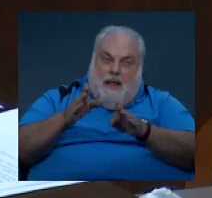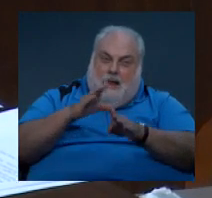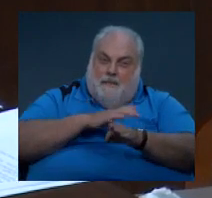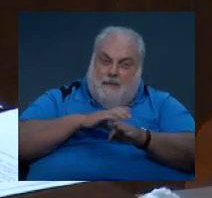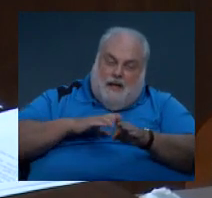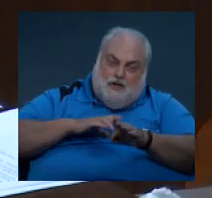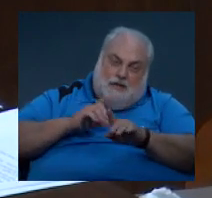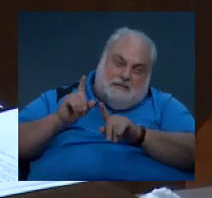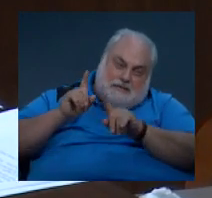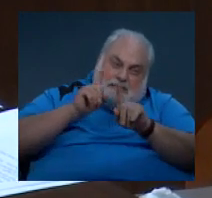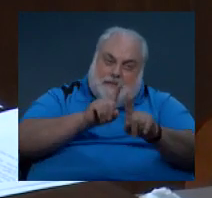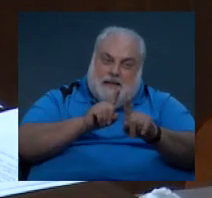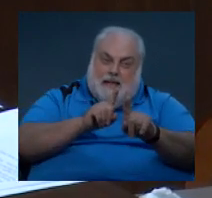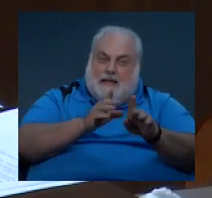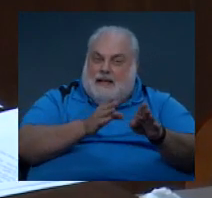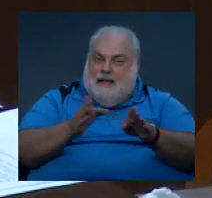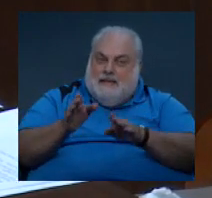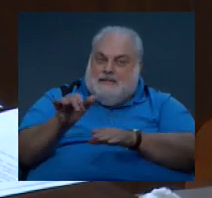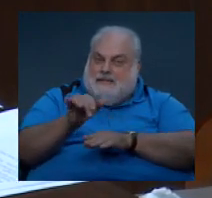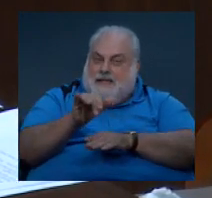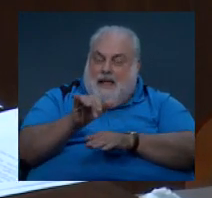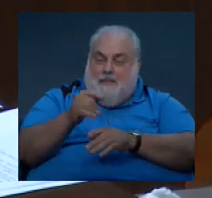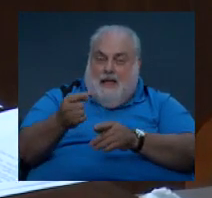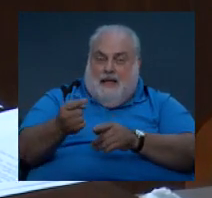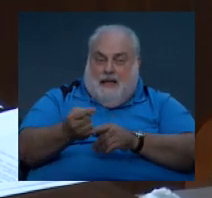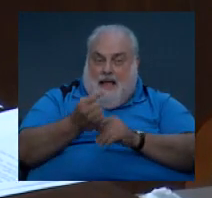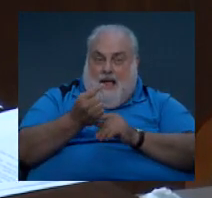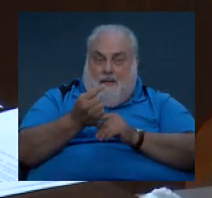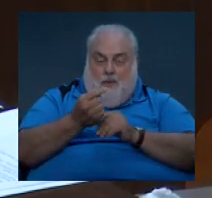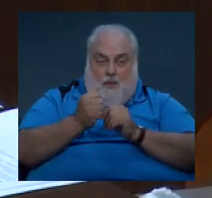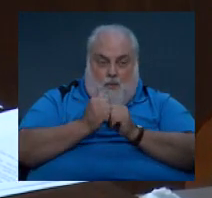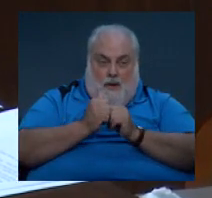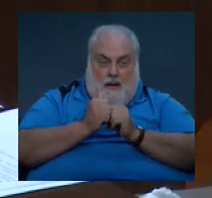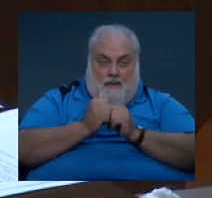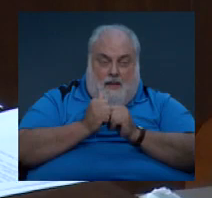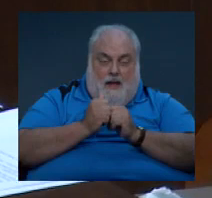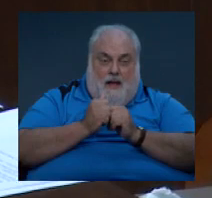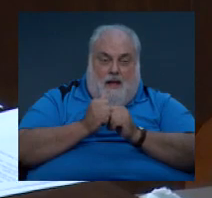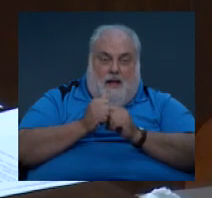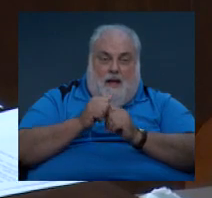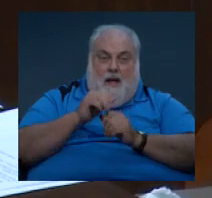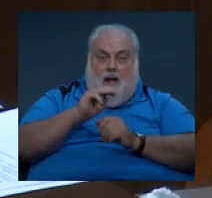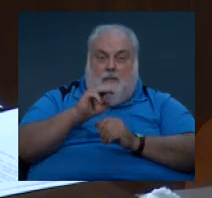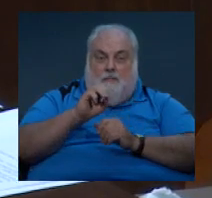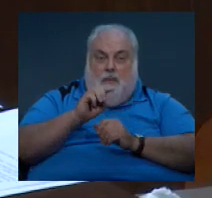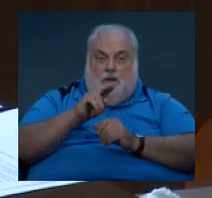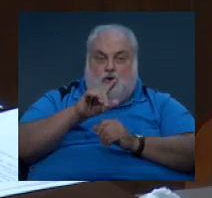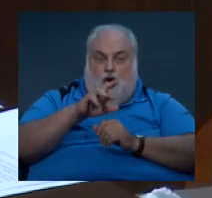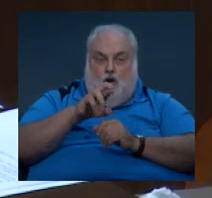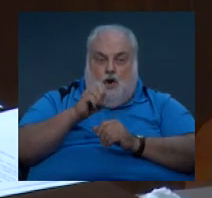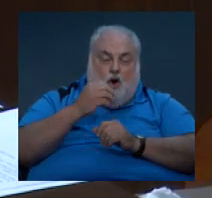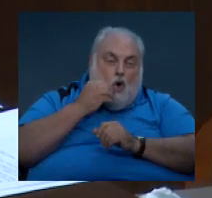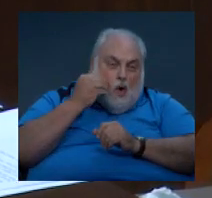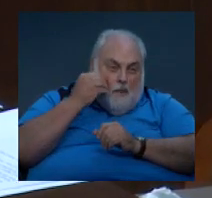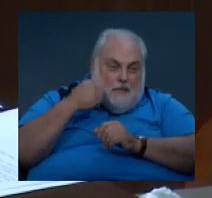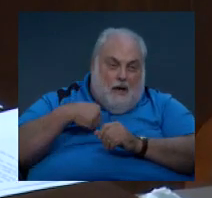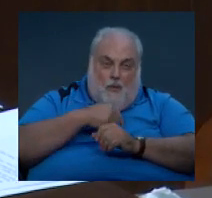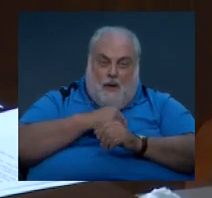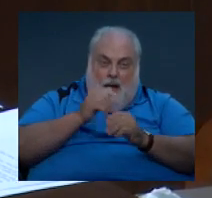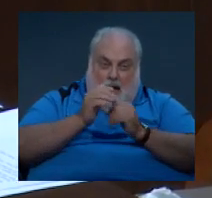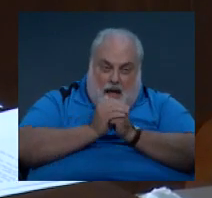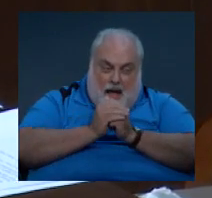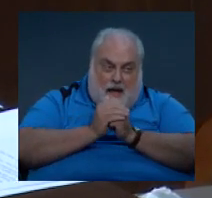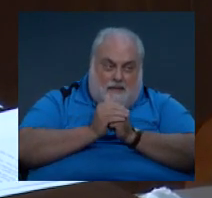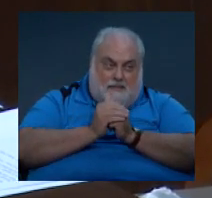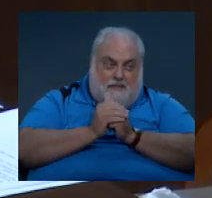been here. This is the same neighborhood that came before us with the modular homes in the neighborhood that we asked to